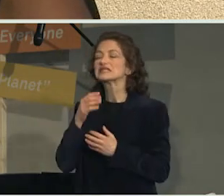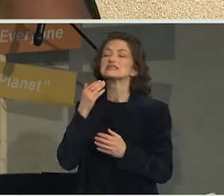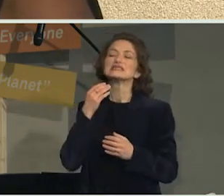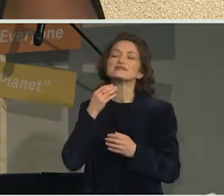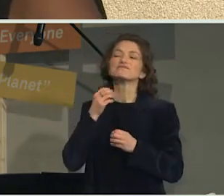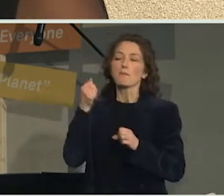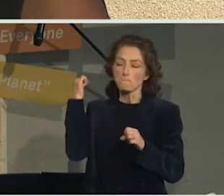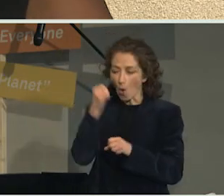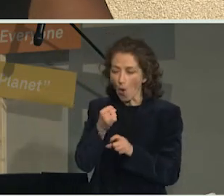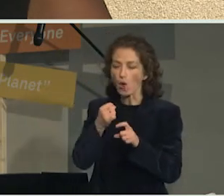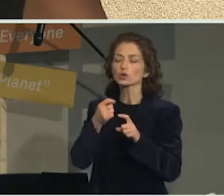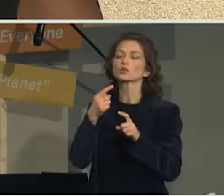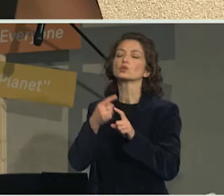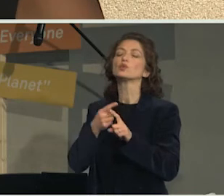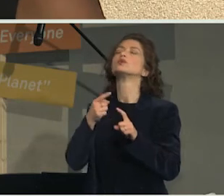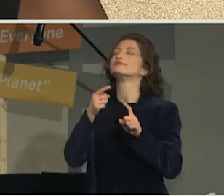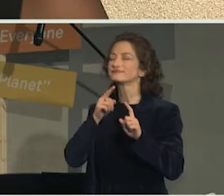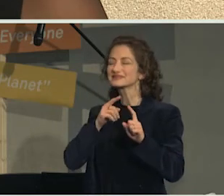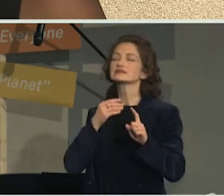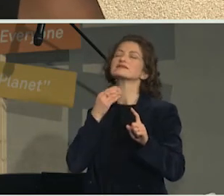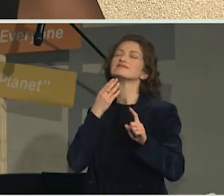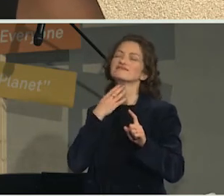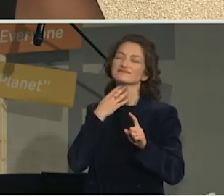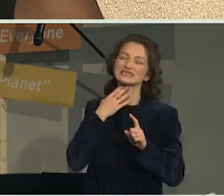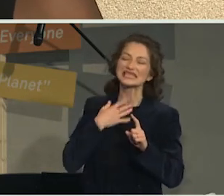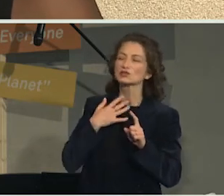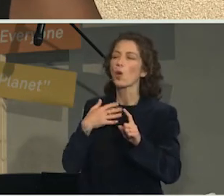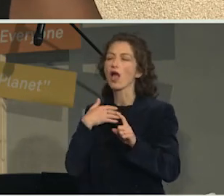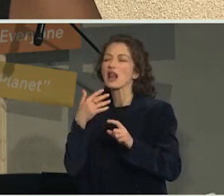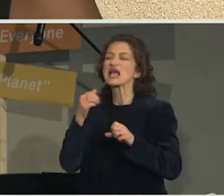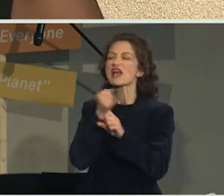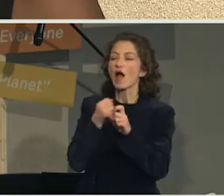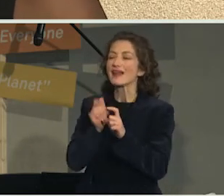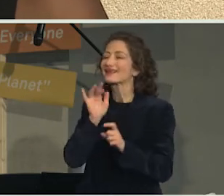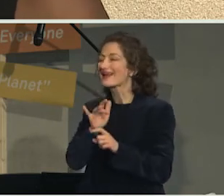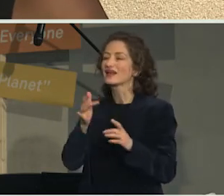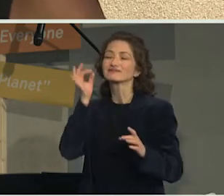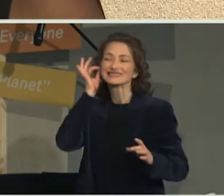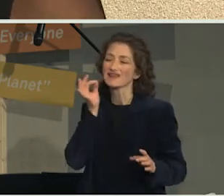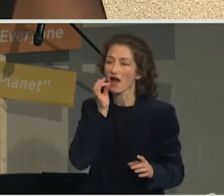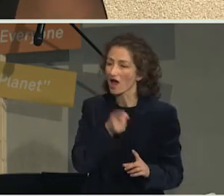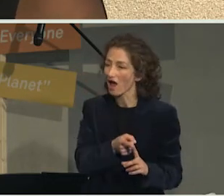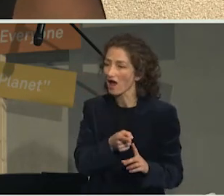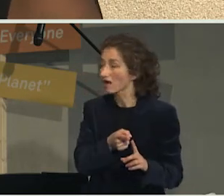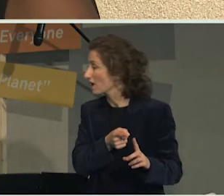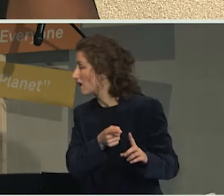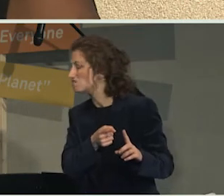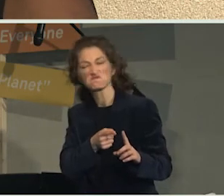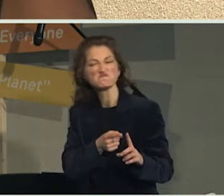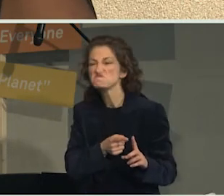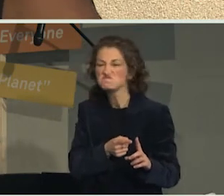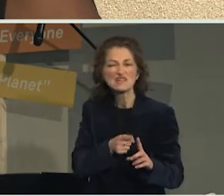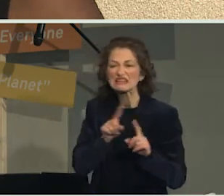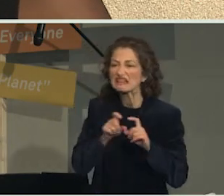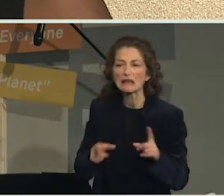and murder faced by indigenous women in North America, or about the invisibilized double discrimination that